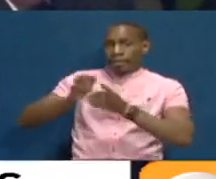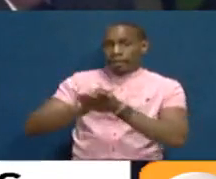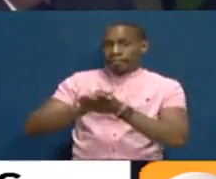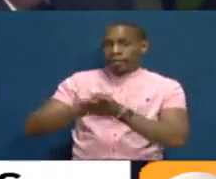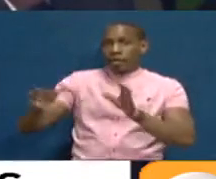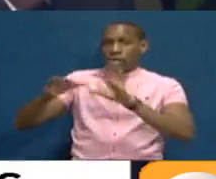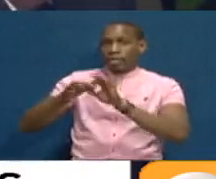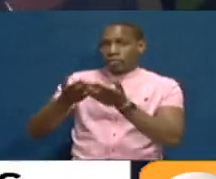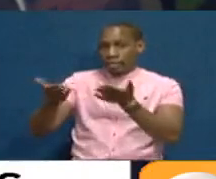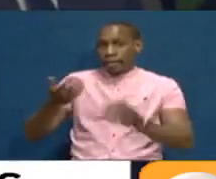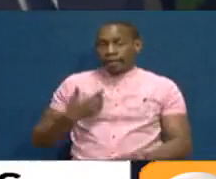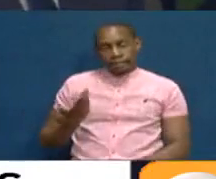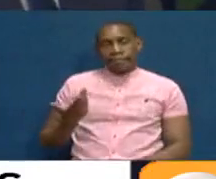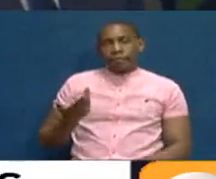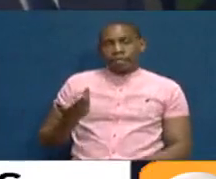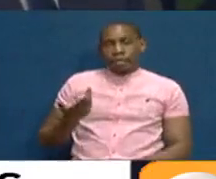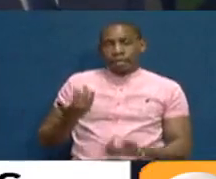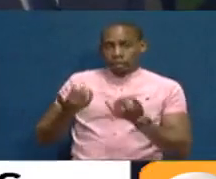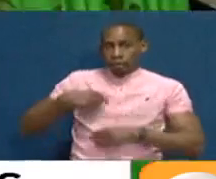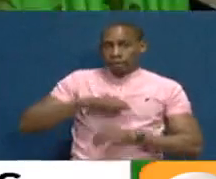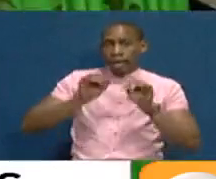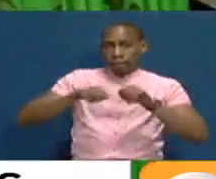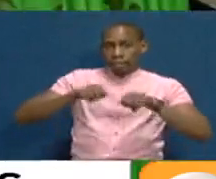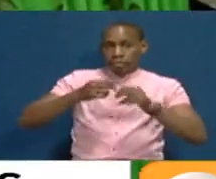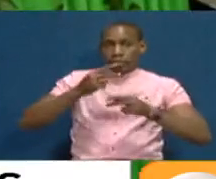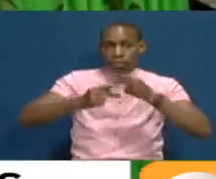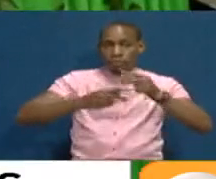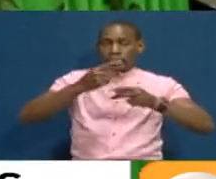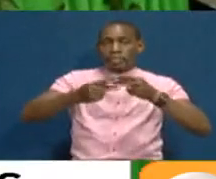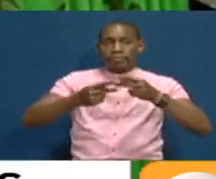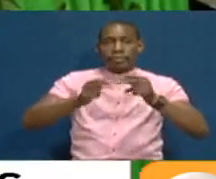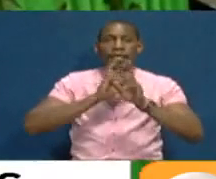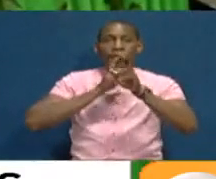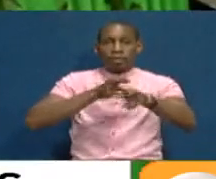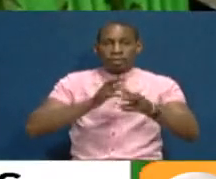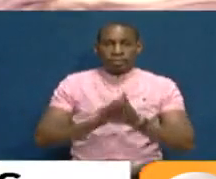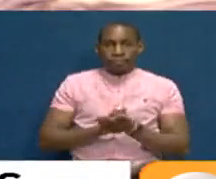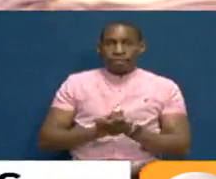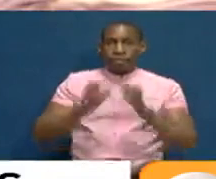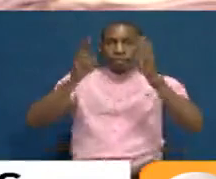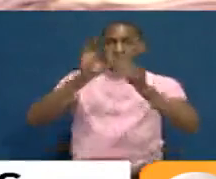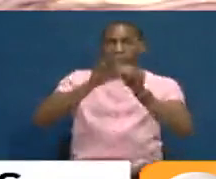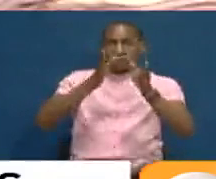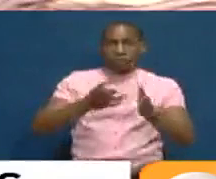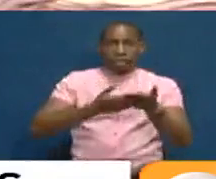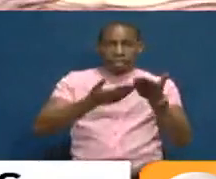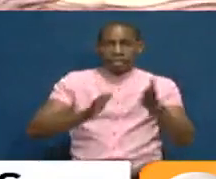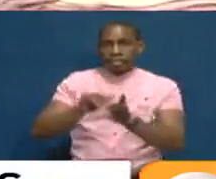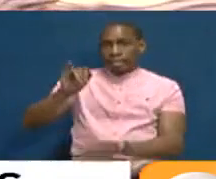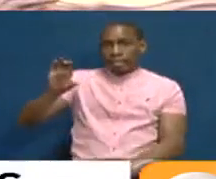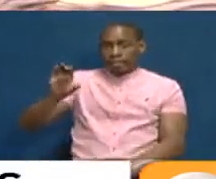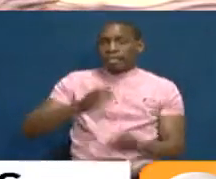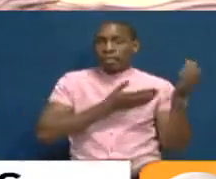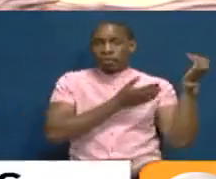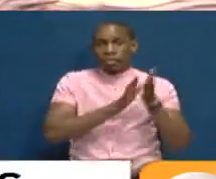available connectivity for us to process the results. On matters voters register, the commission had